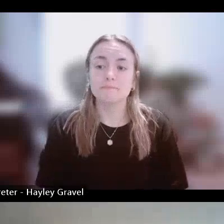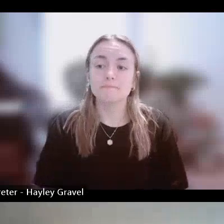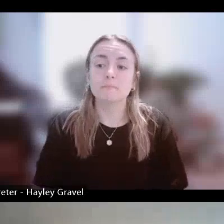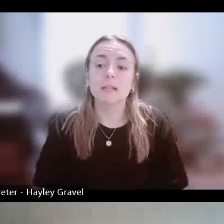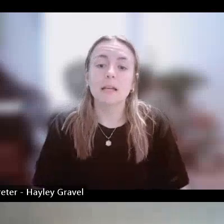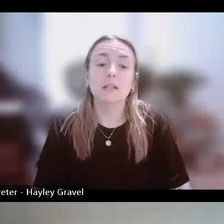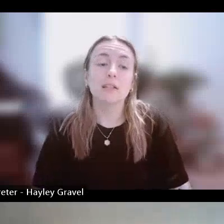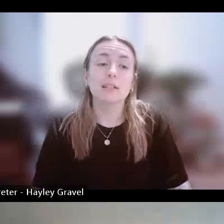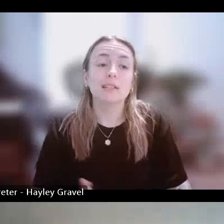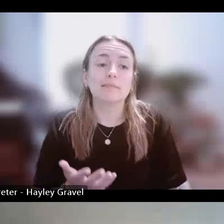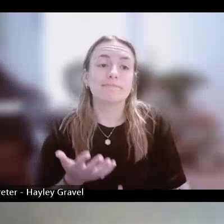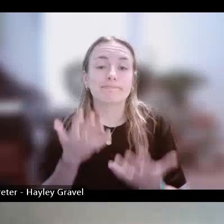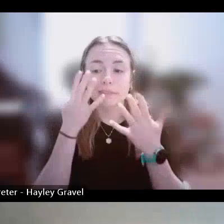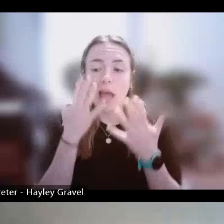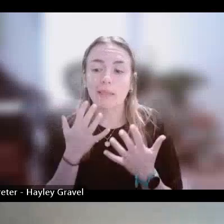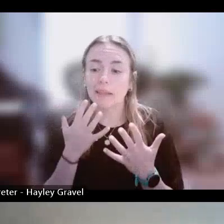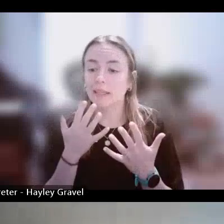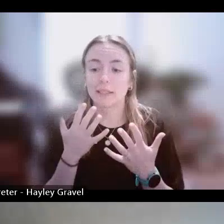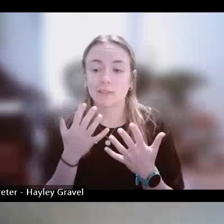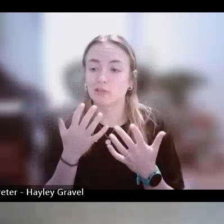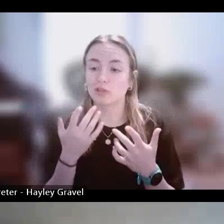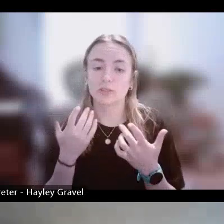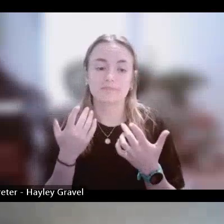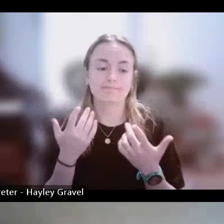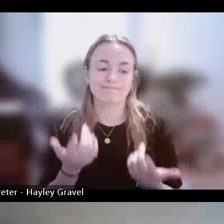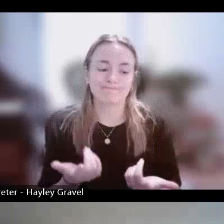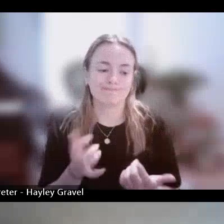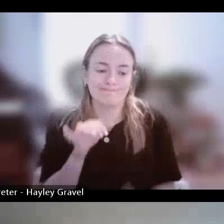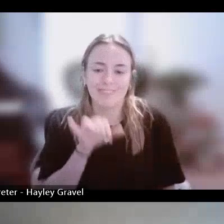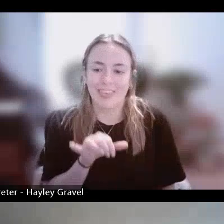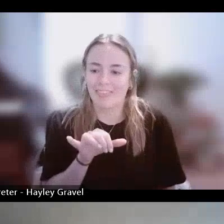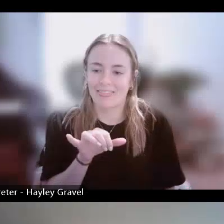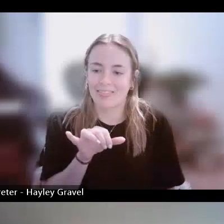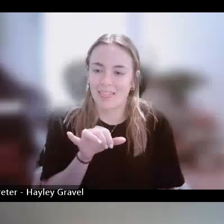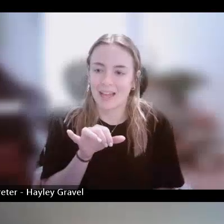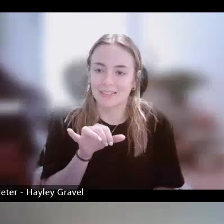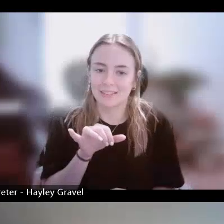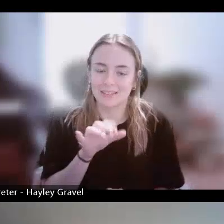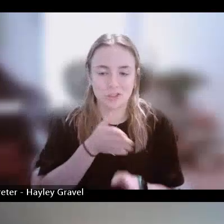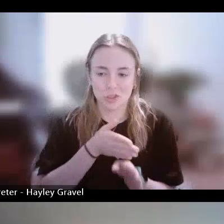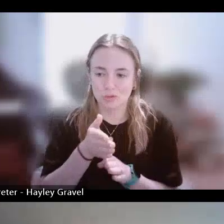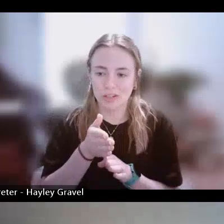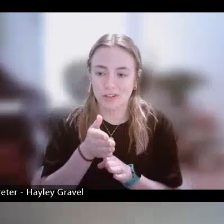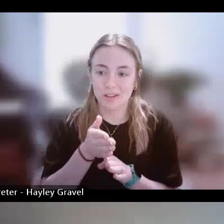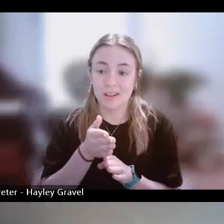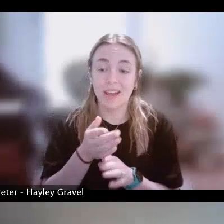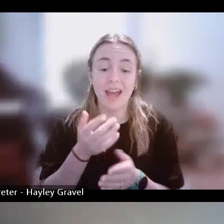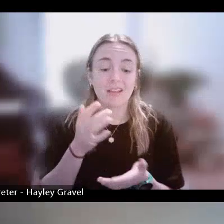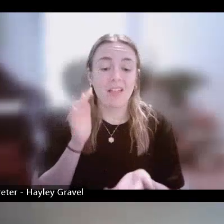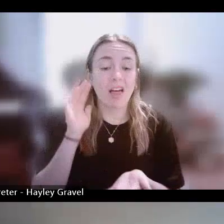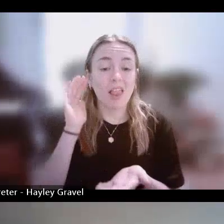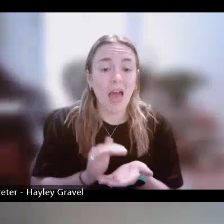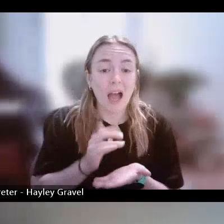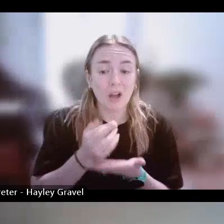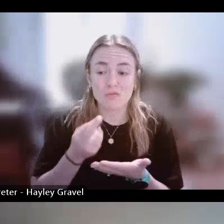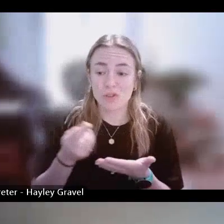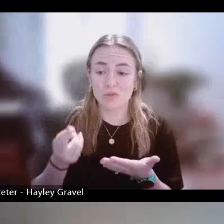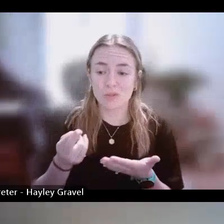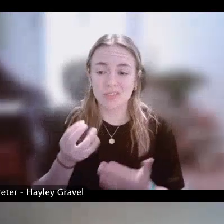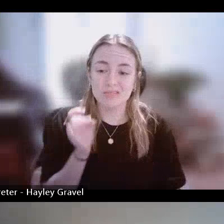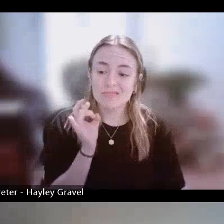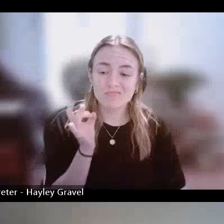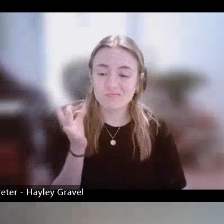beast. And I think the worst part about it is the lack of needed resources. They can't even provide some